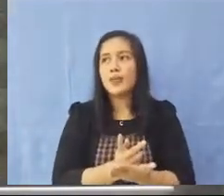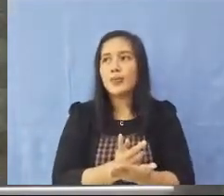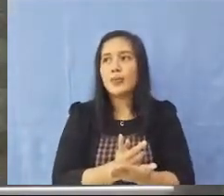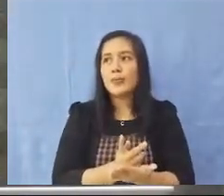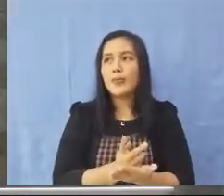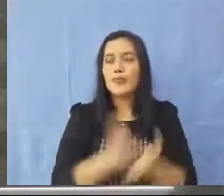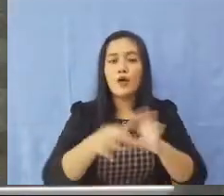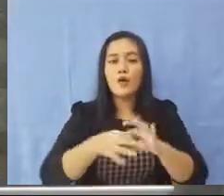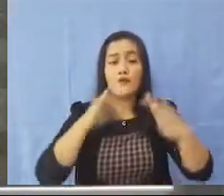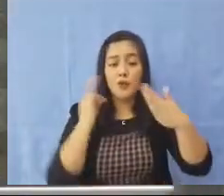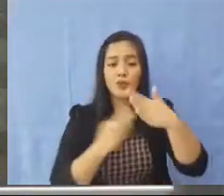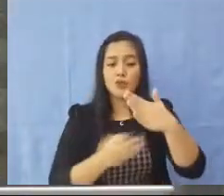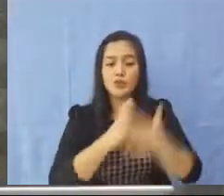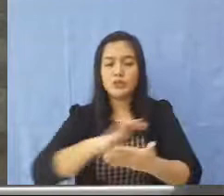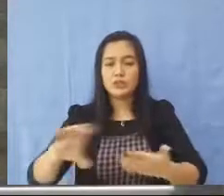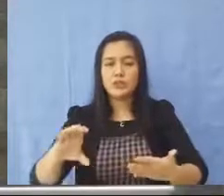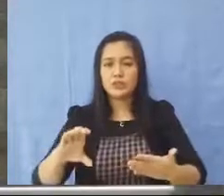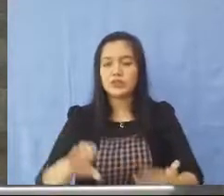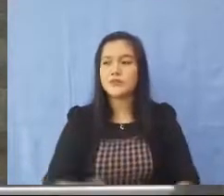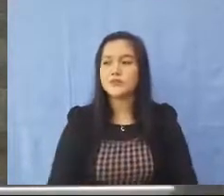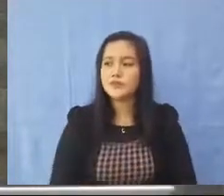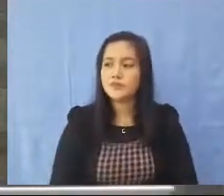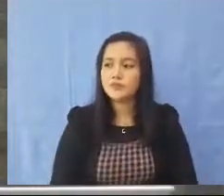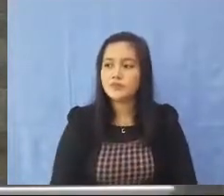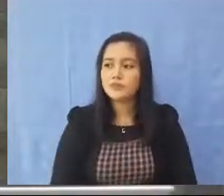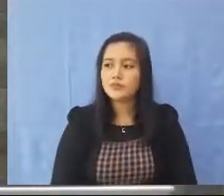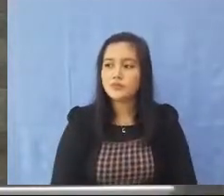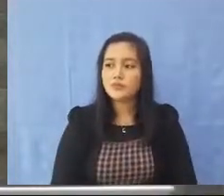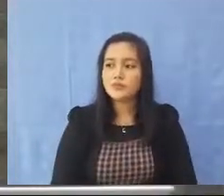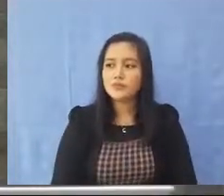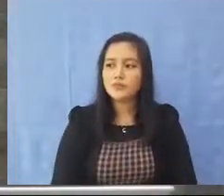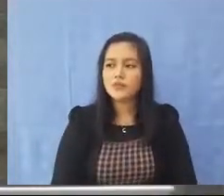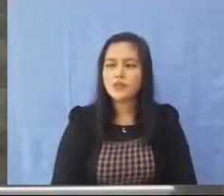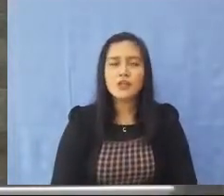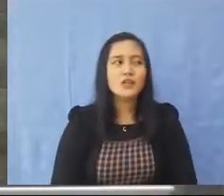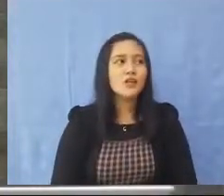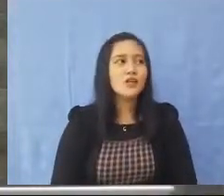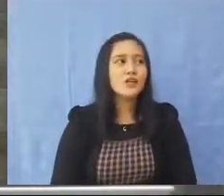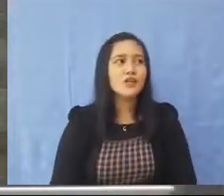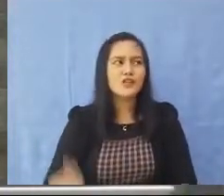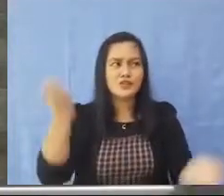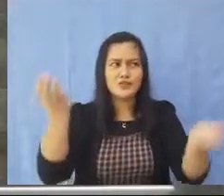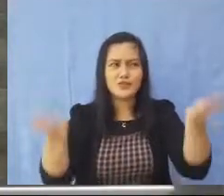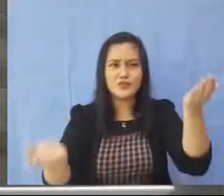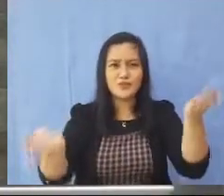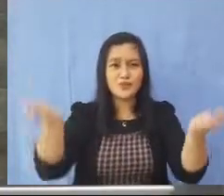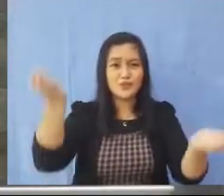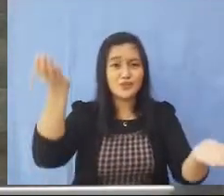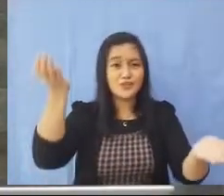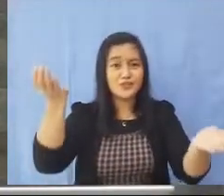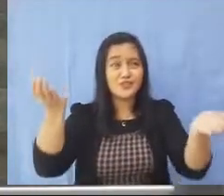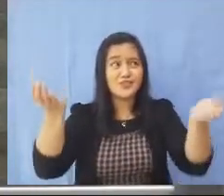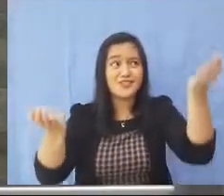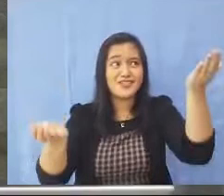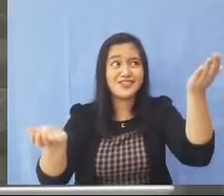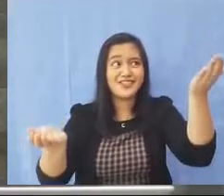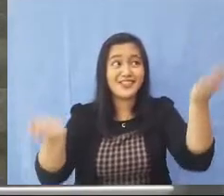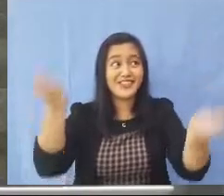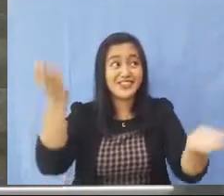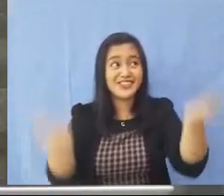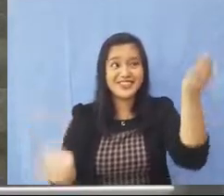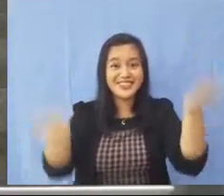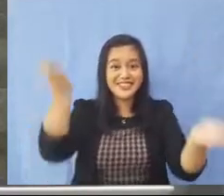chapters. Okay, the last part is the confusion. Okay? First part ng foundational